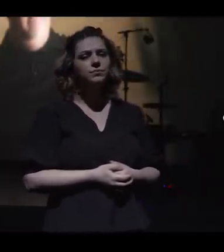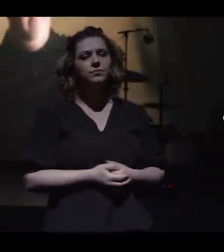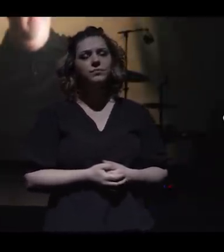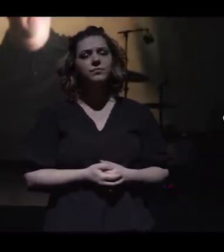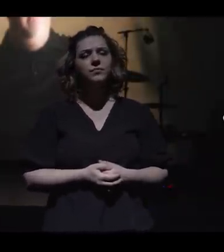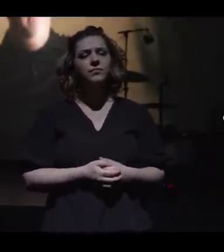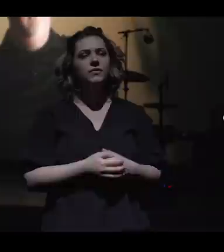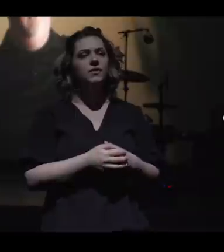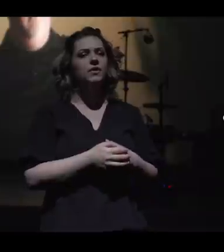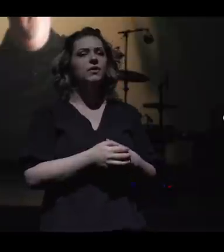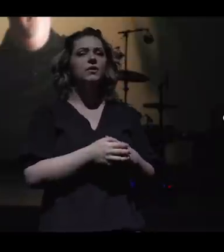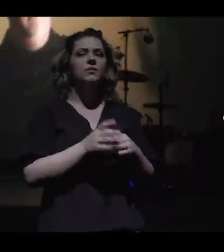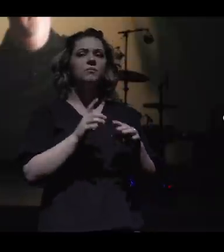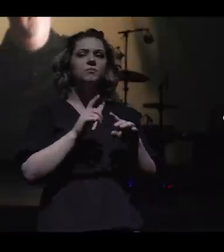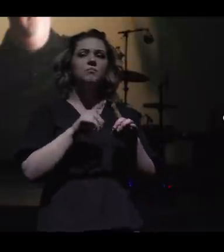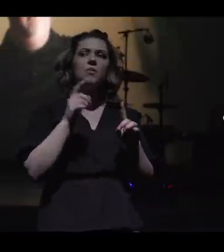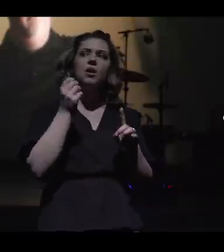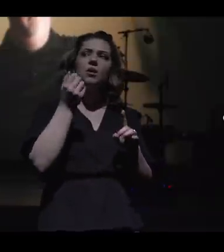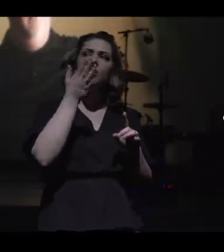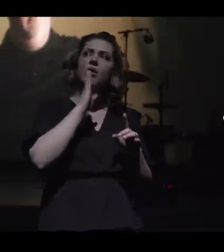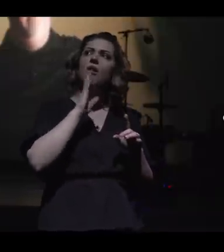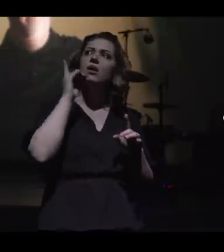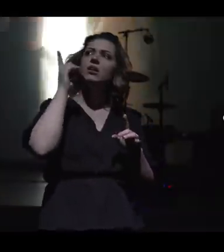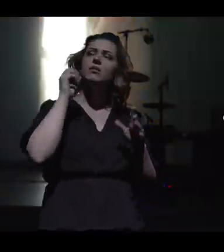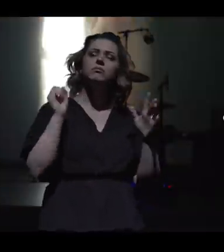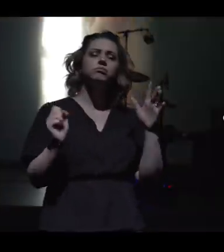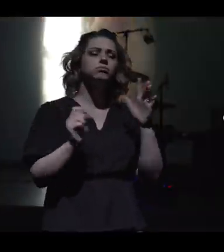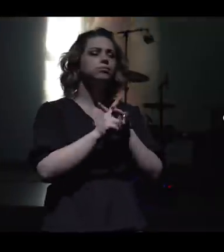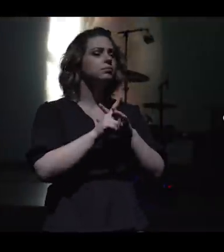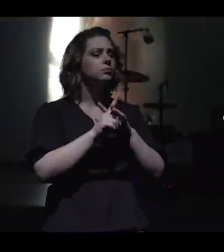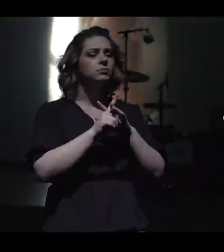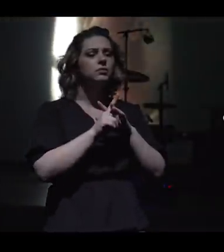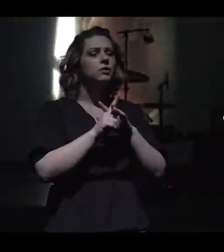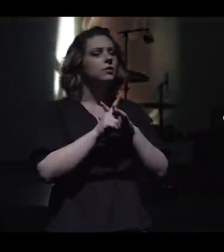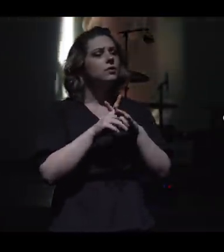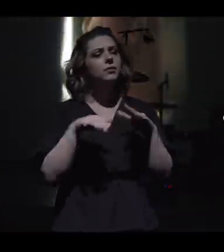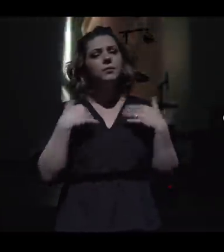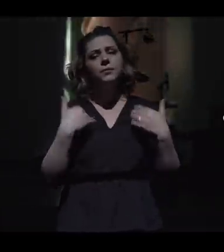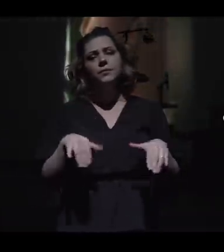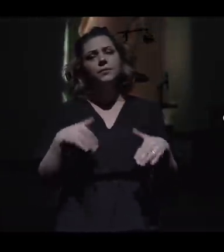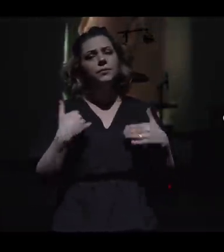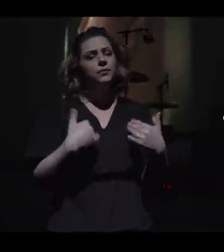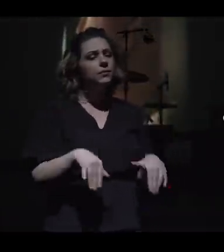And then God just showed up in such a huge way.